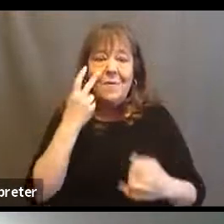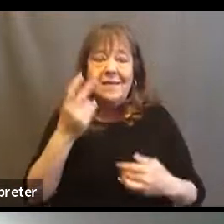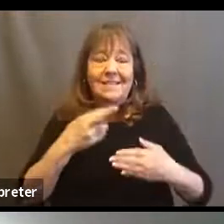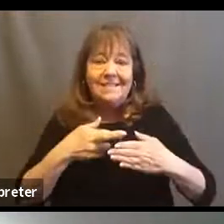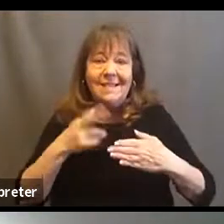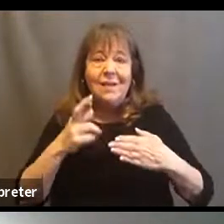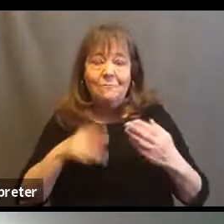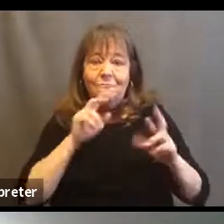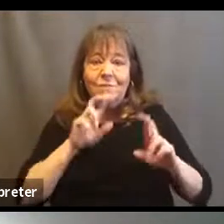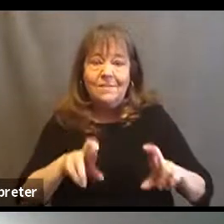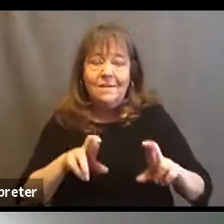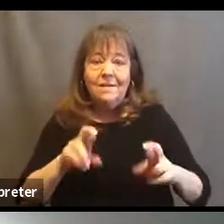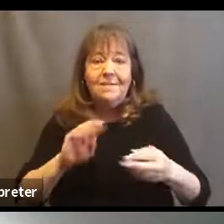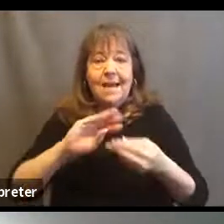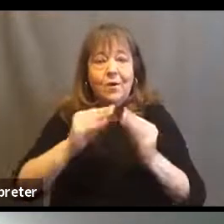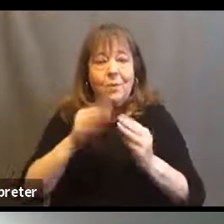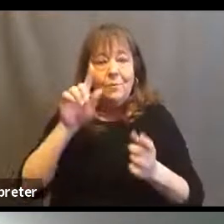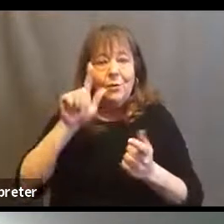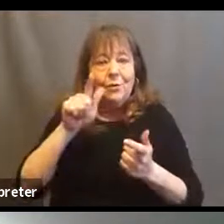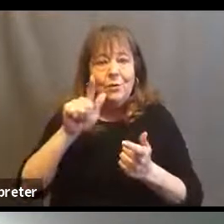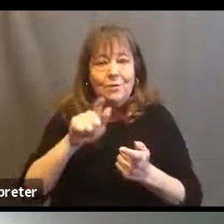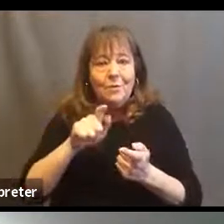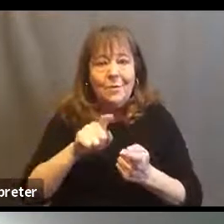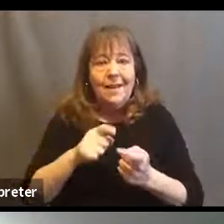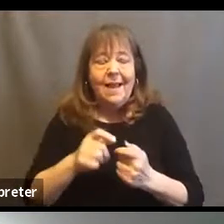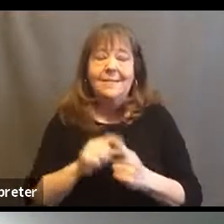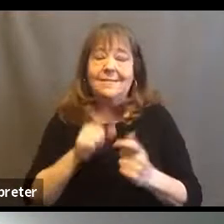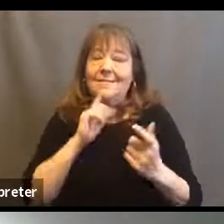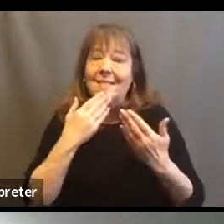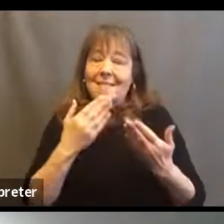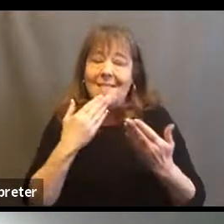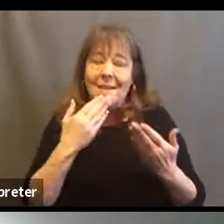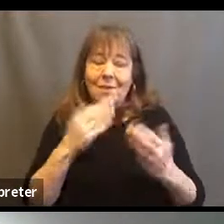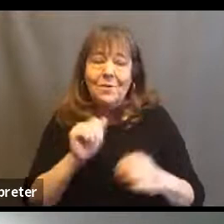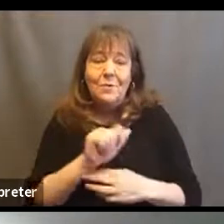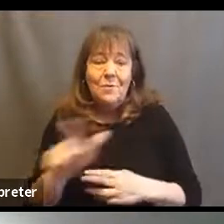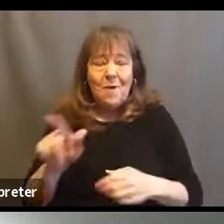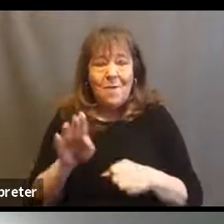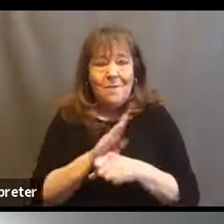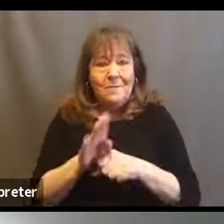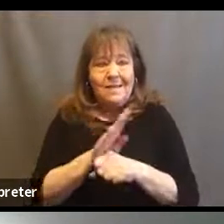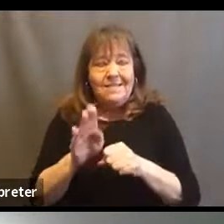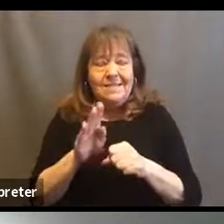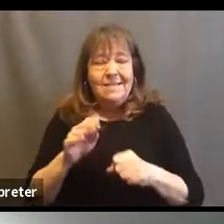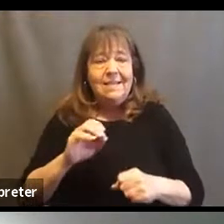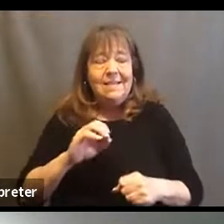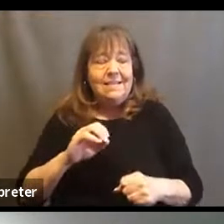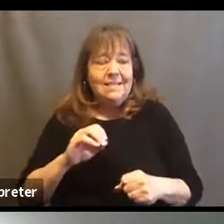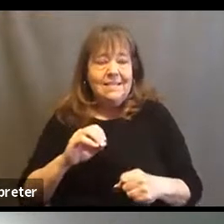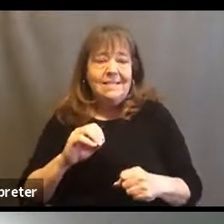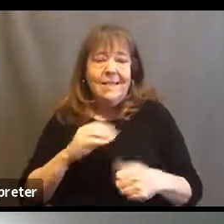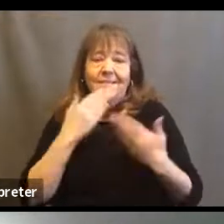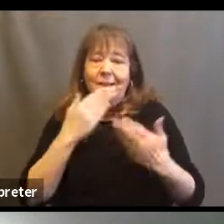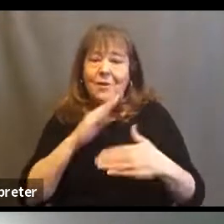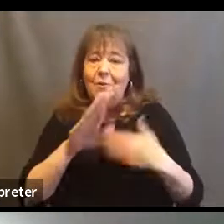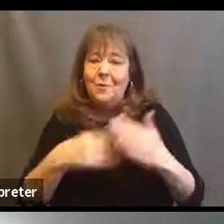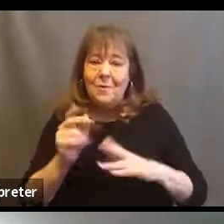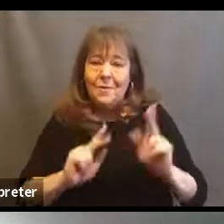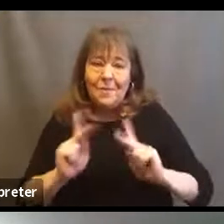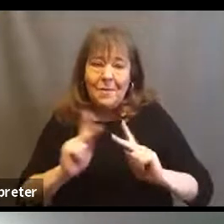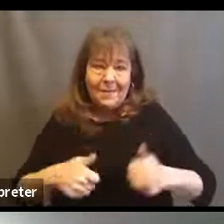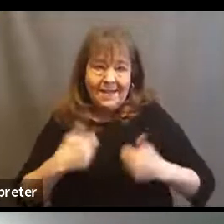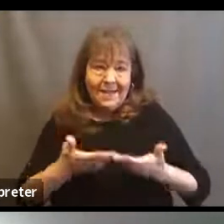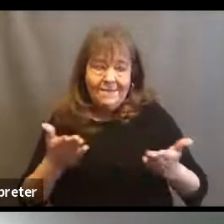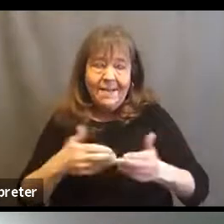our numbers go down. And I want to say thank you. Thank you to every business owner. Thank you to every citizen who is